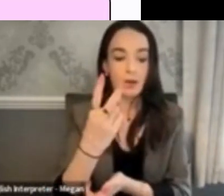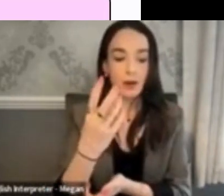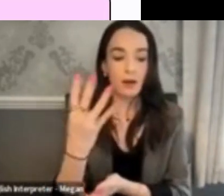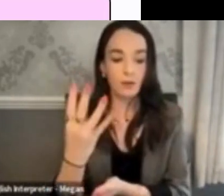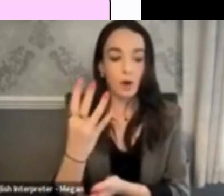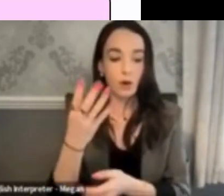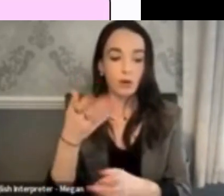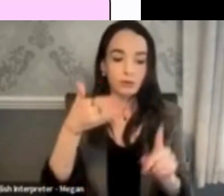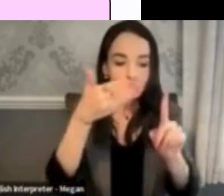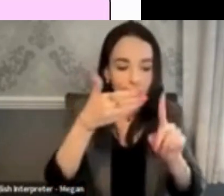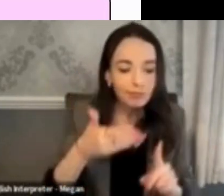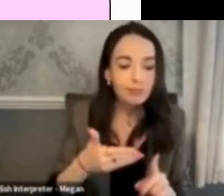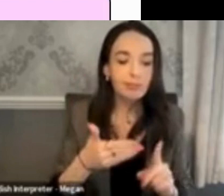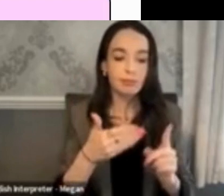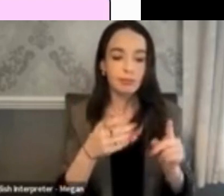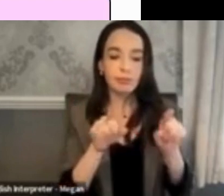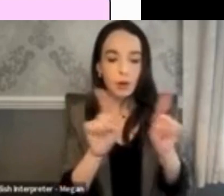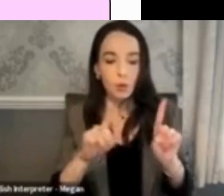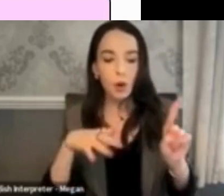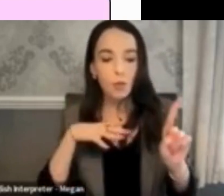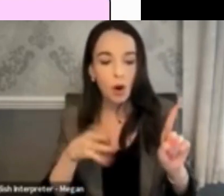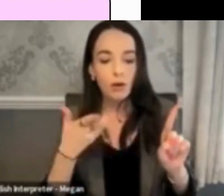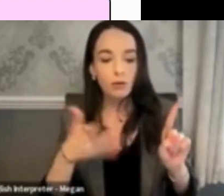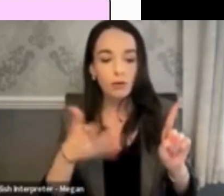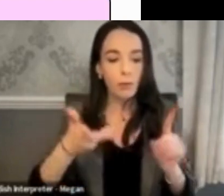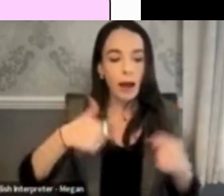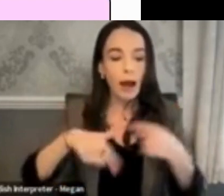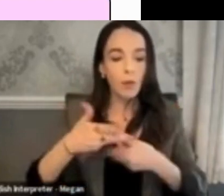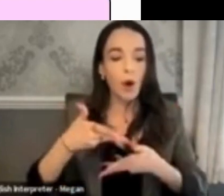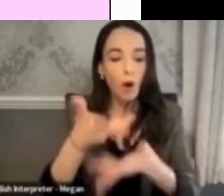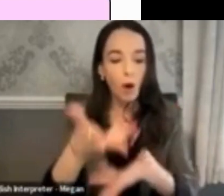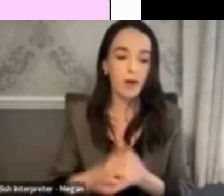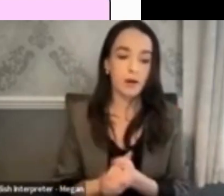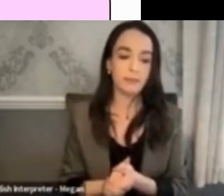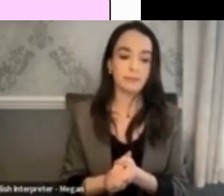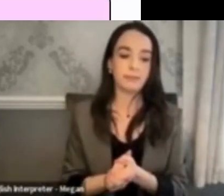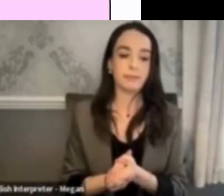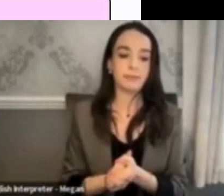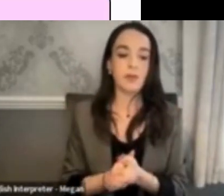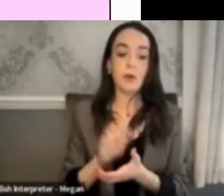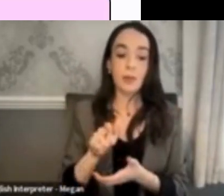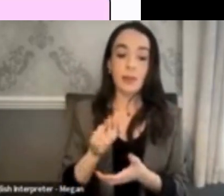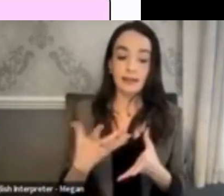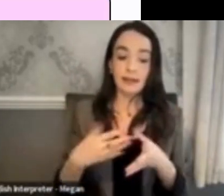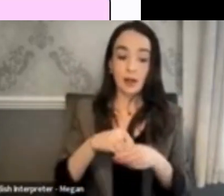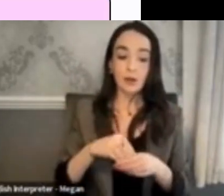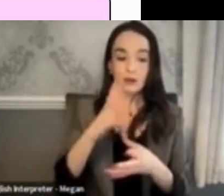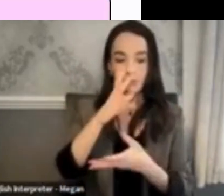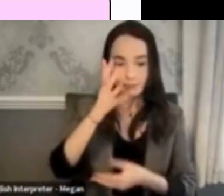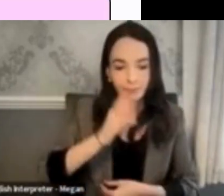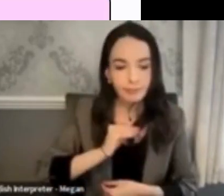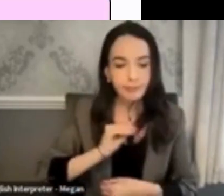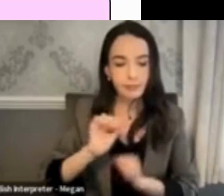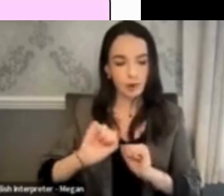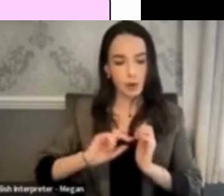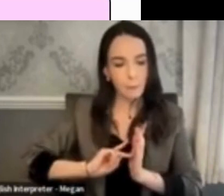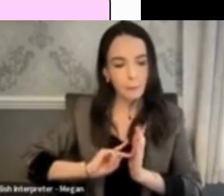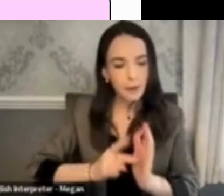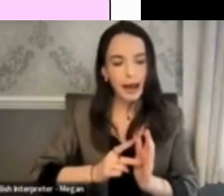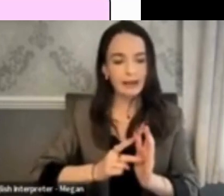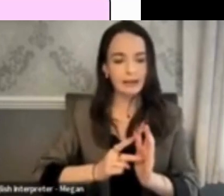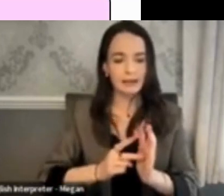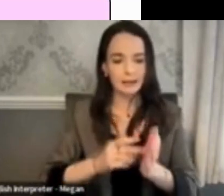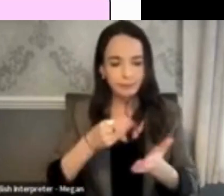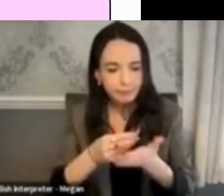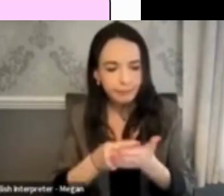sharing with us your plans to make purchases using the Capital Grant, in particular, how this aligns with your approach to needs